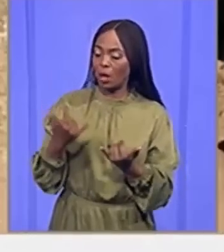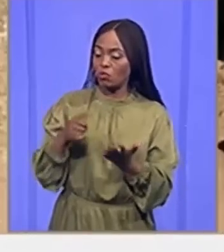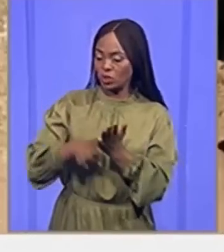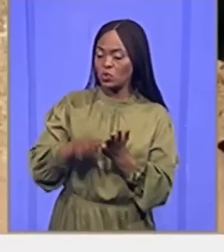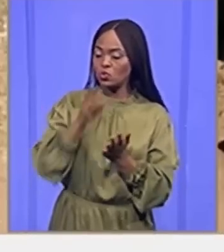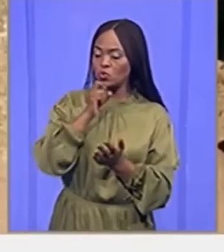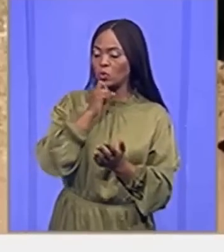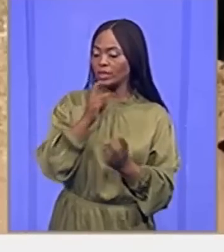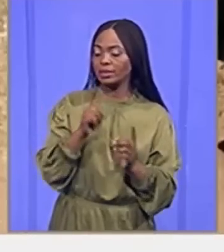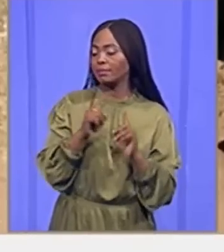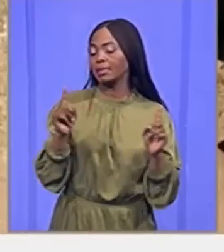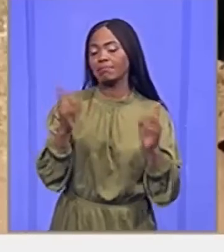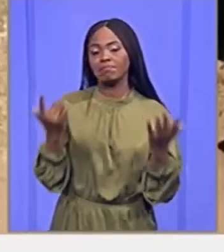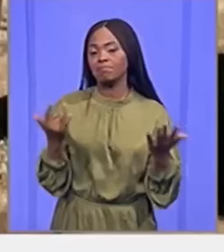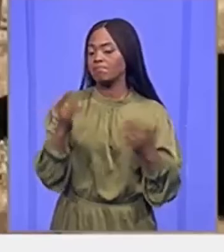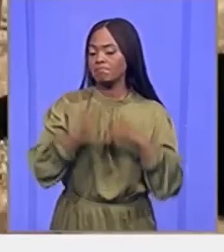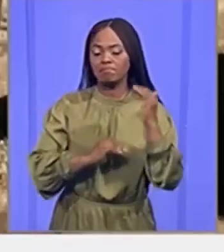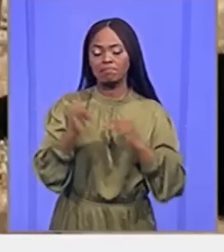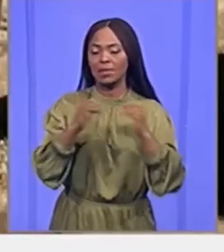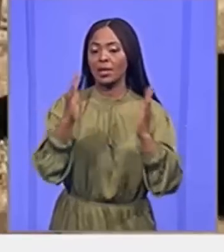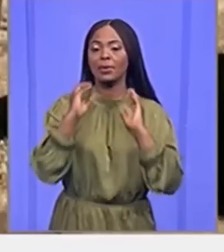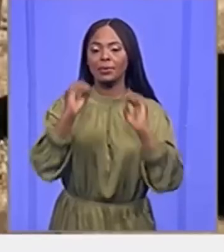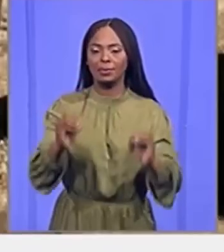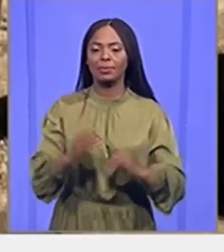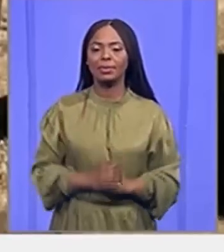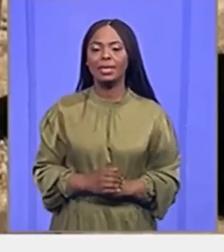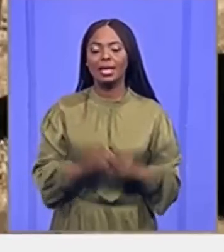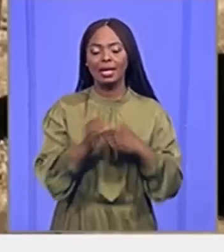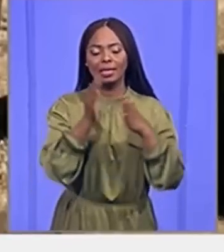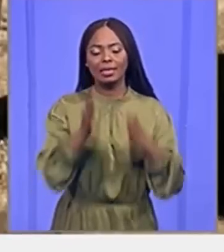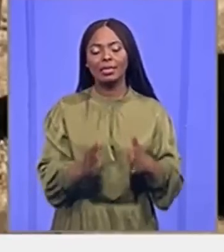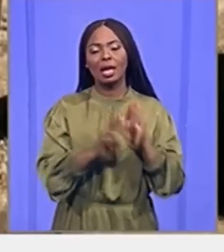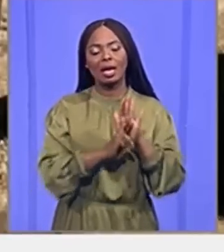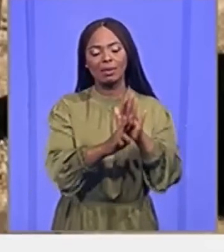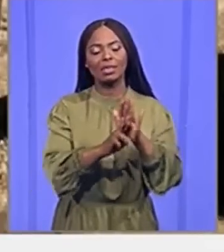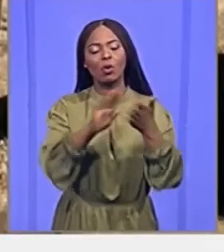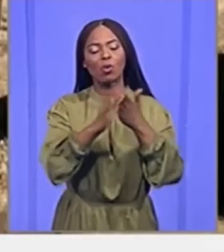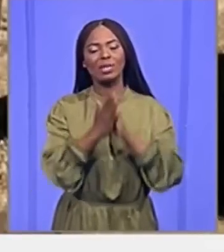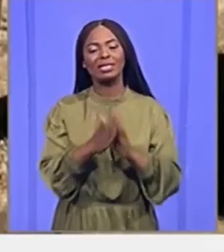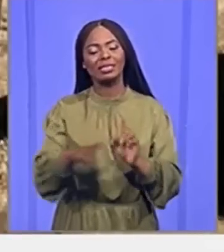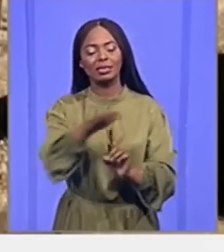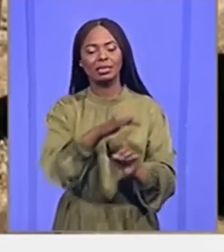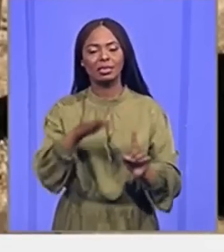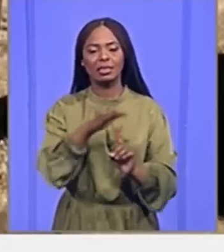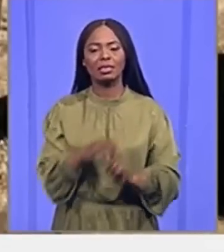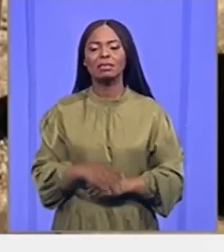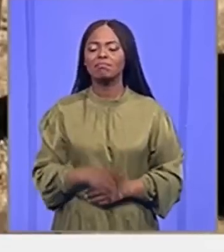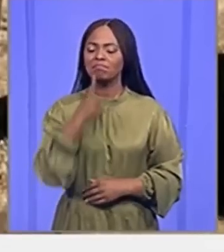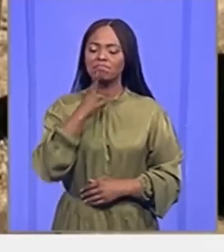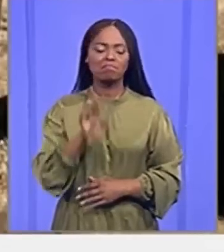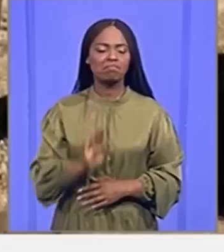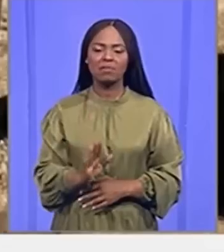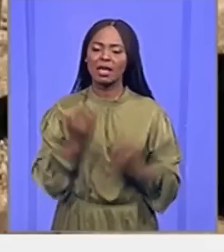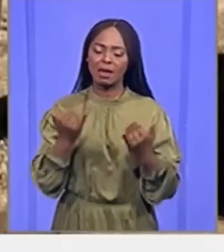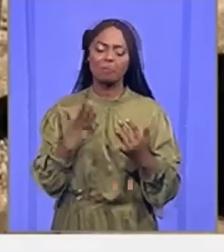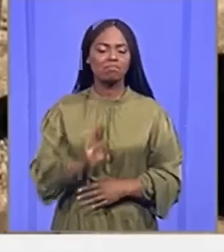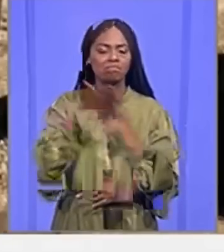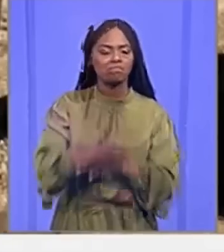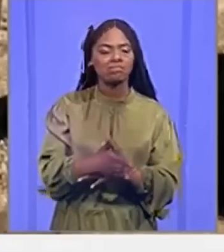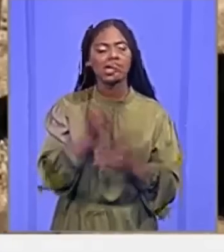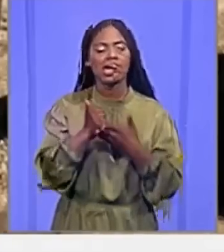ba motse le bone ba tshwenyegile. Rona re le mokgatlho re bone go tshwanela gore re tsene re thuse baagi